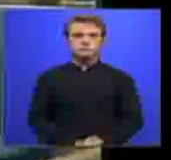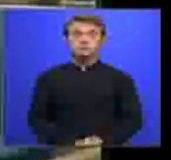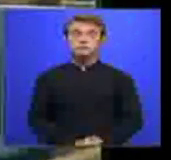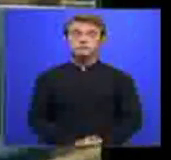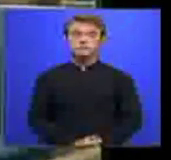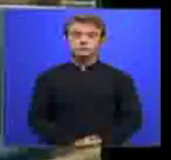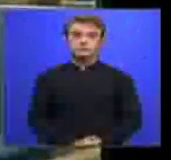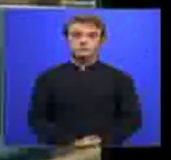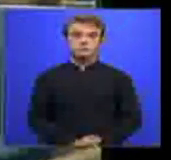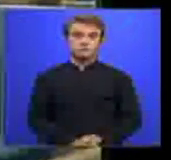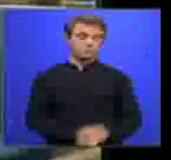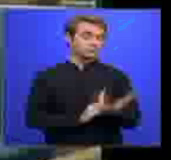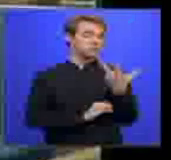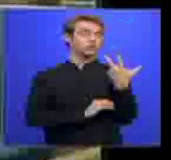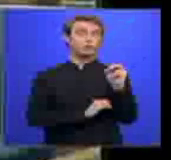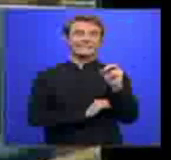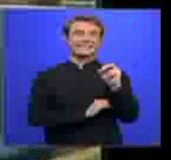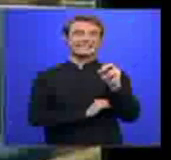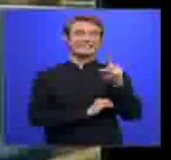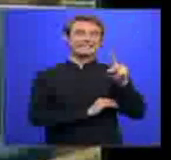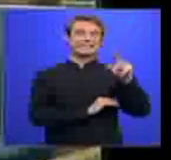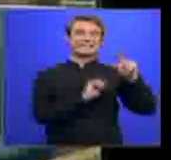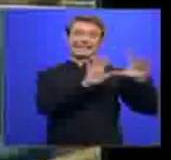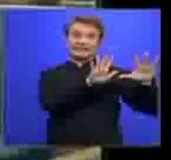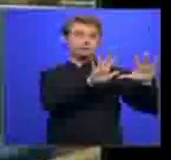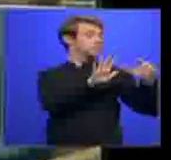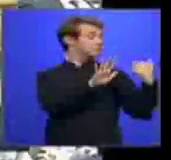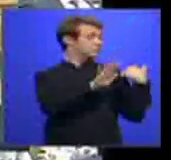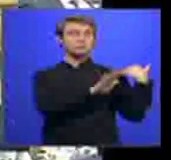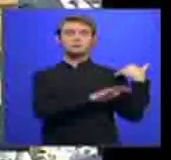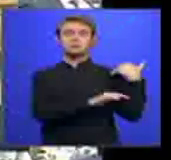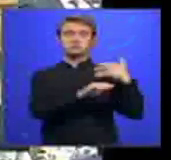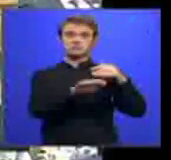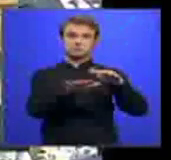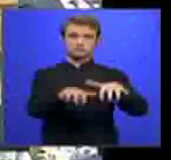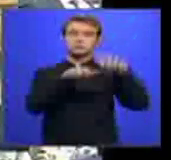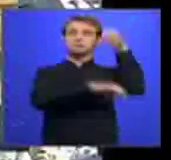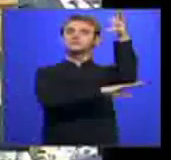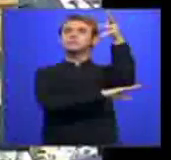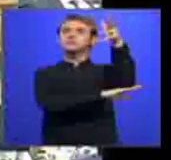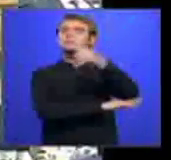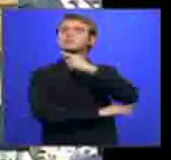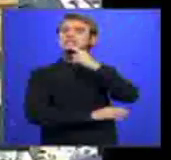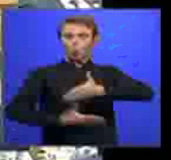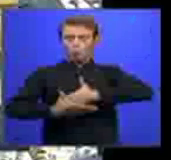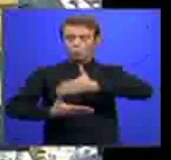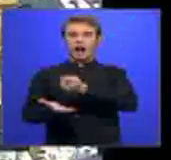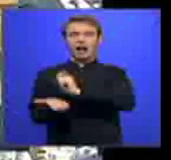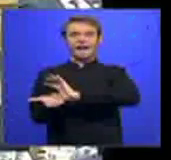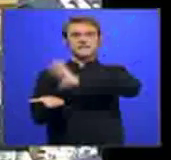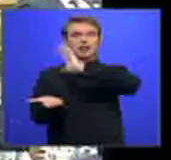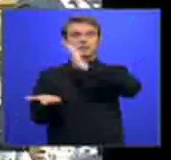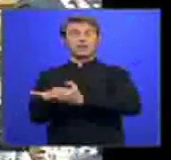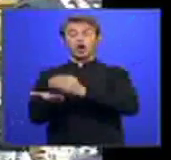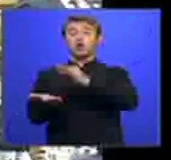In the 2010 State of the Nation address, I announced the Job Fund, and 3 billion